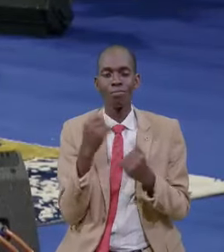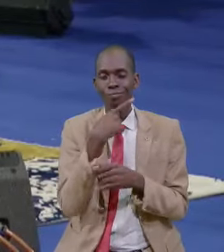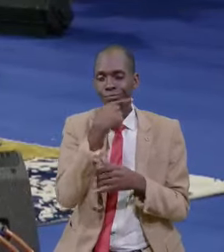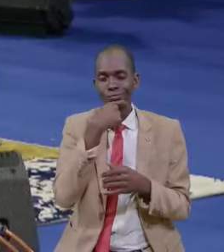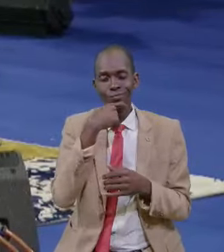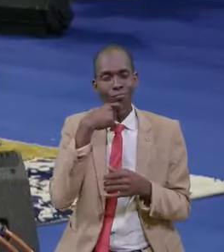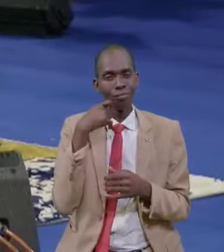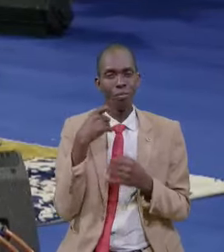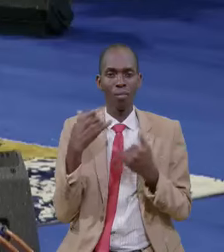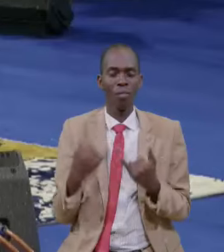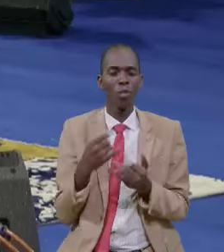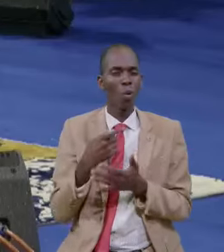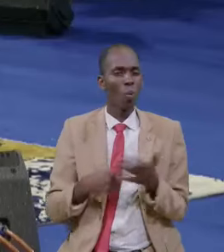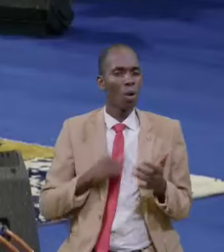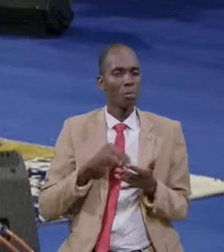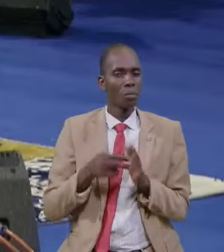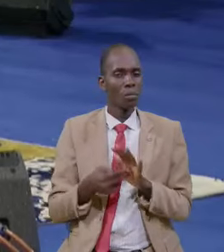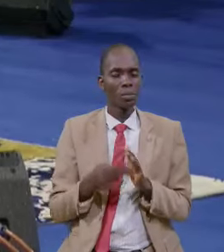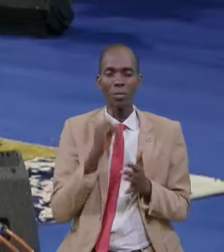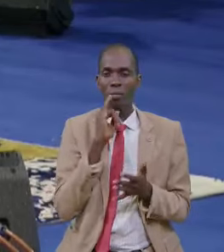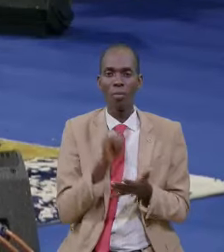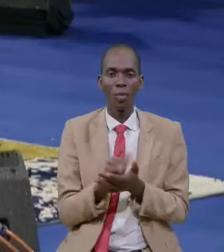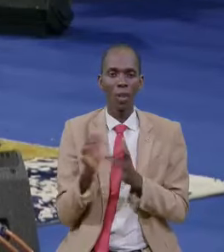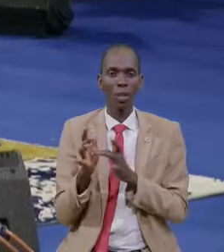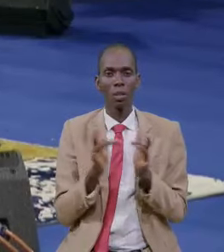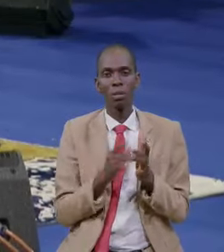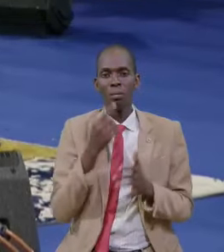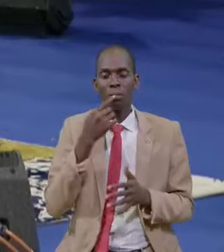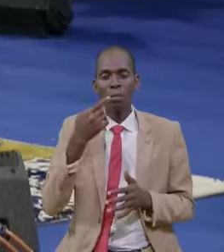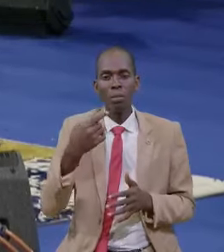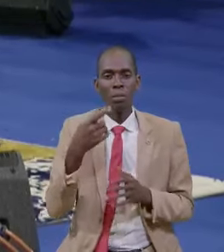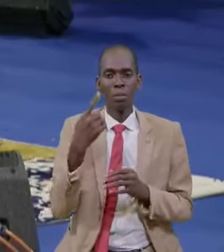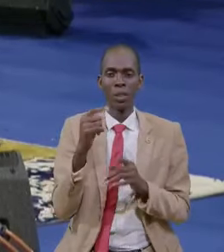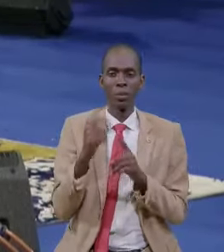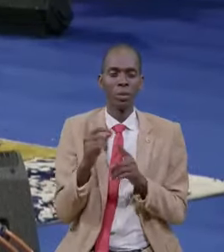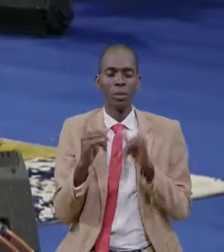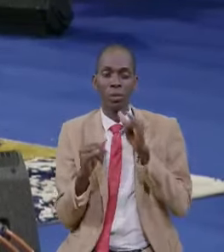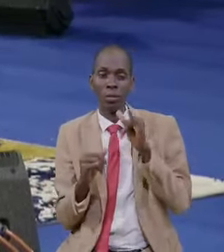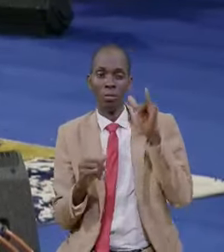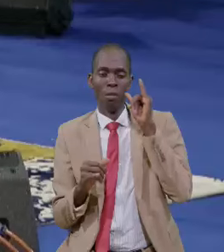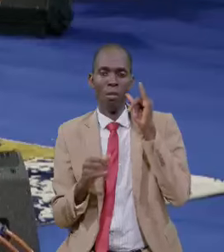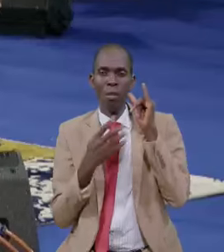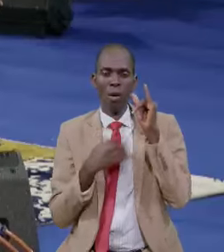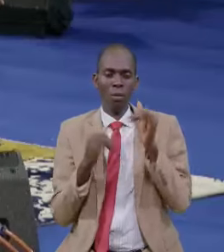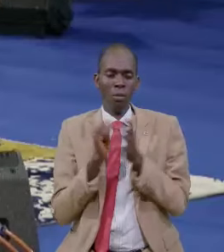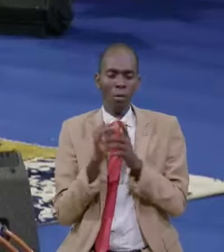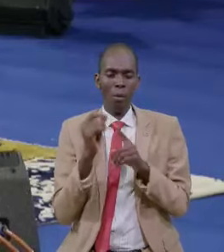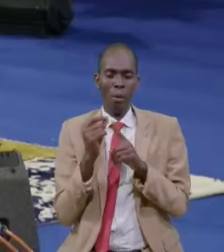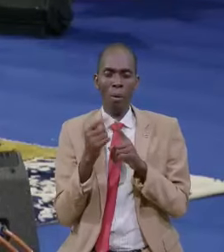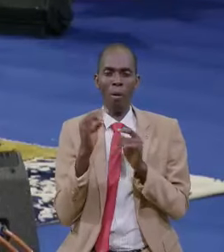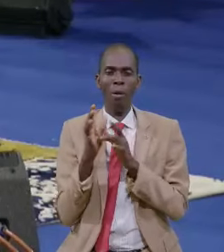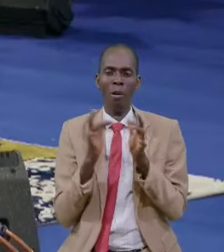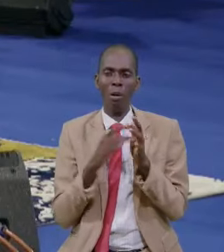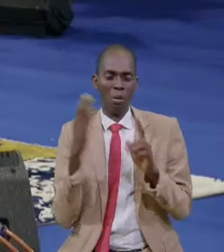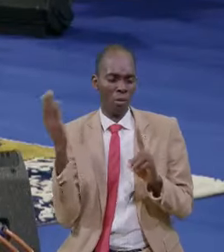I saying? Jesus spoke the word the previous day. That word cut down